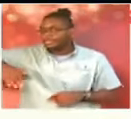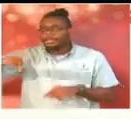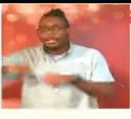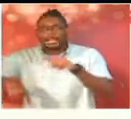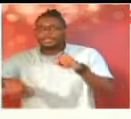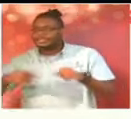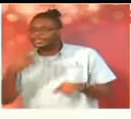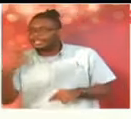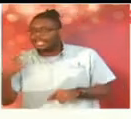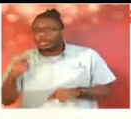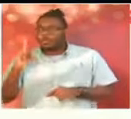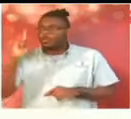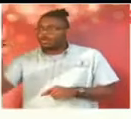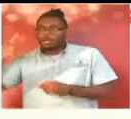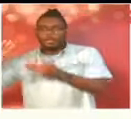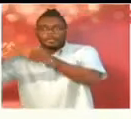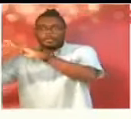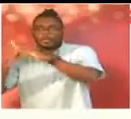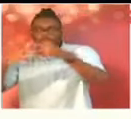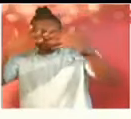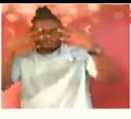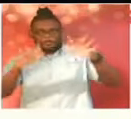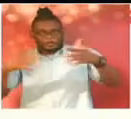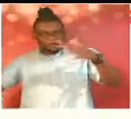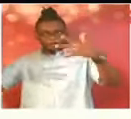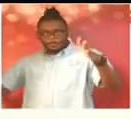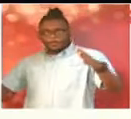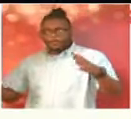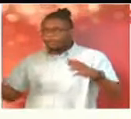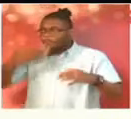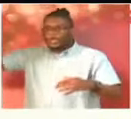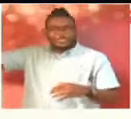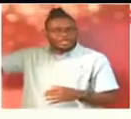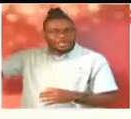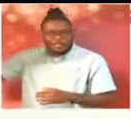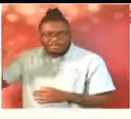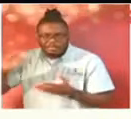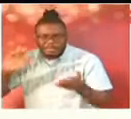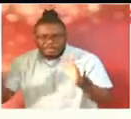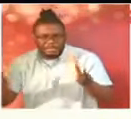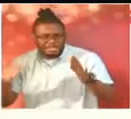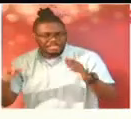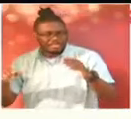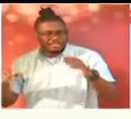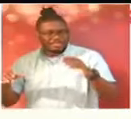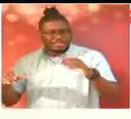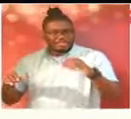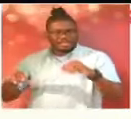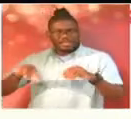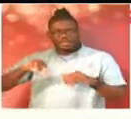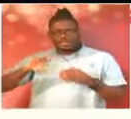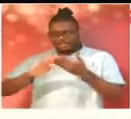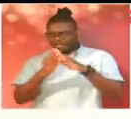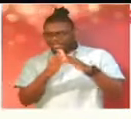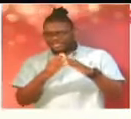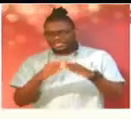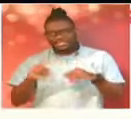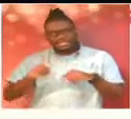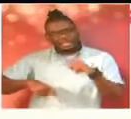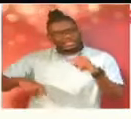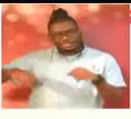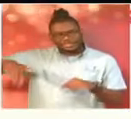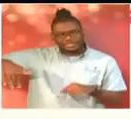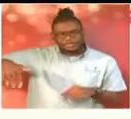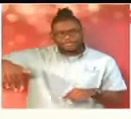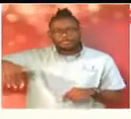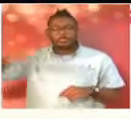one community has gone down more significantly than the other, but as we continue to compile the information, those